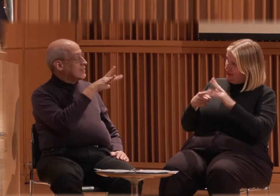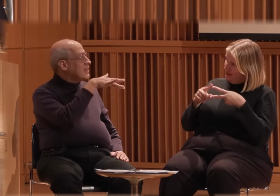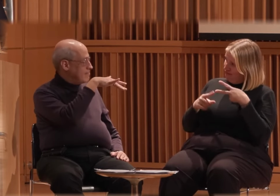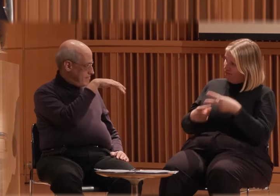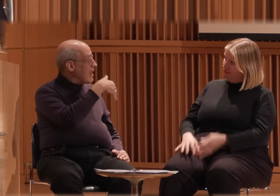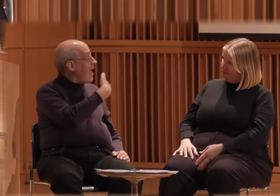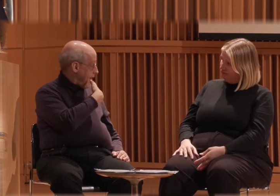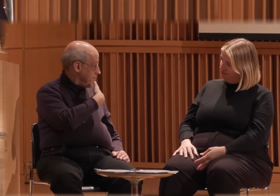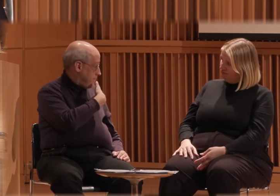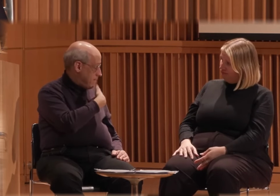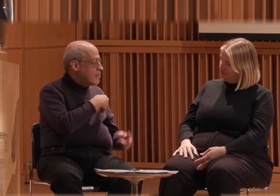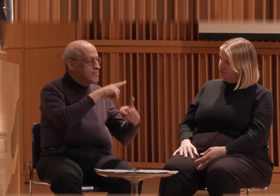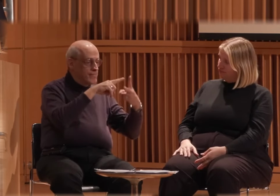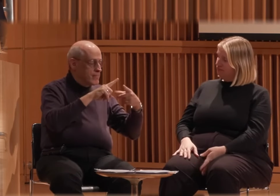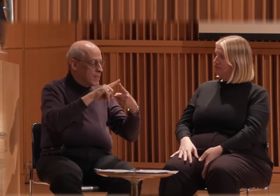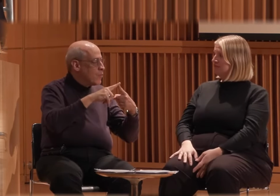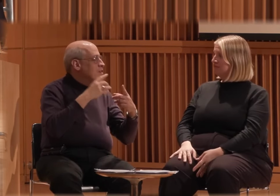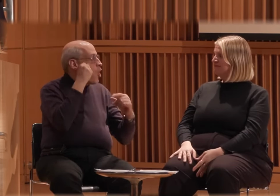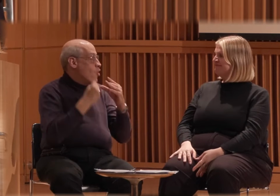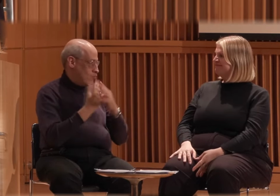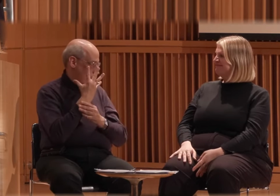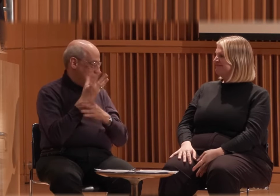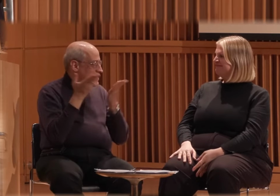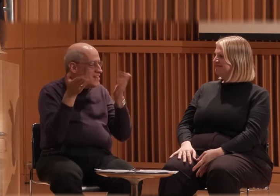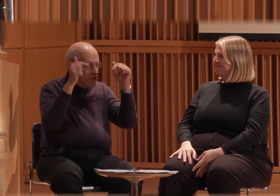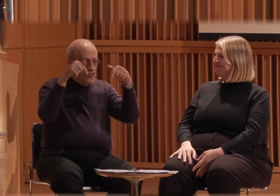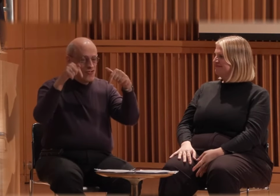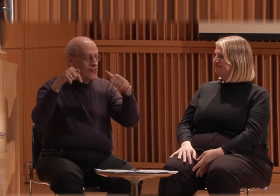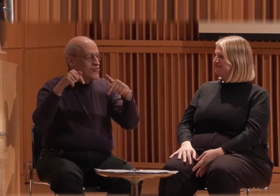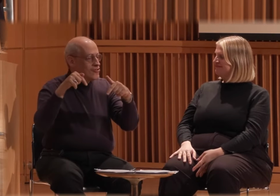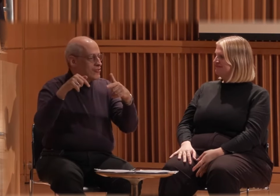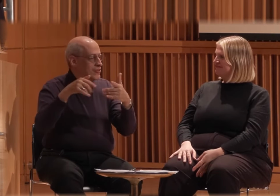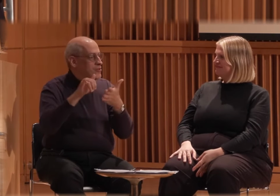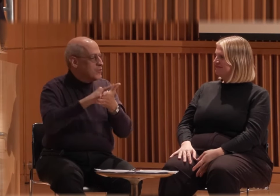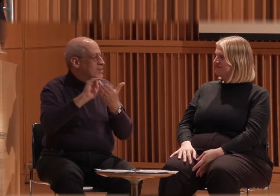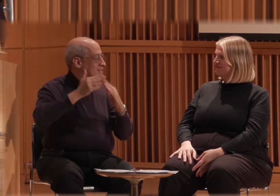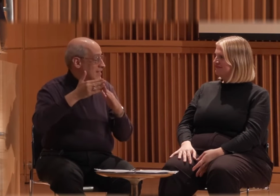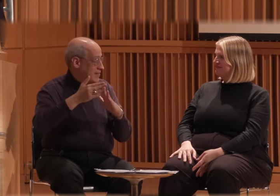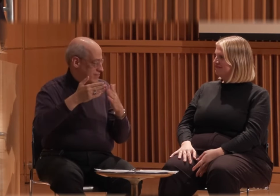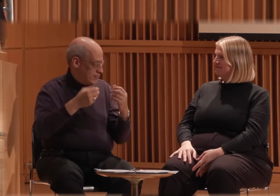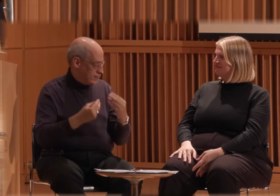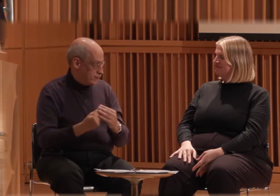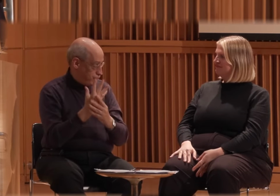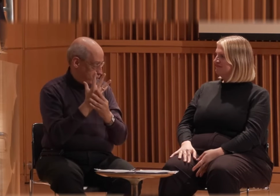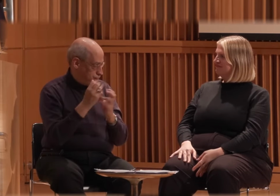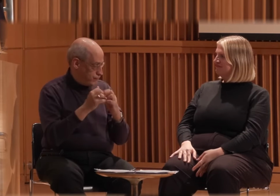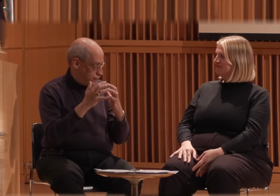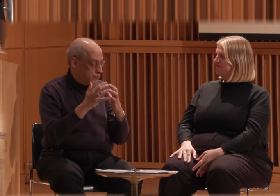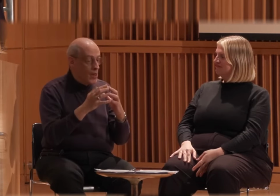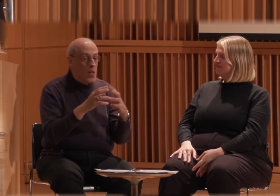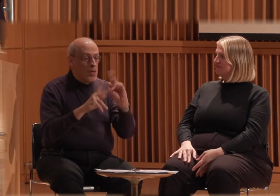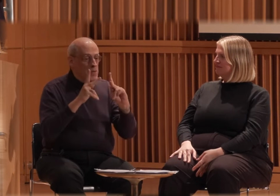and one is actually homegrown, right here in New York City. And when people